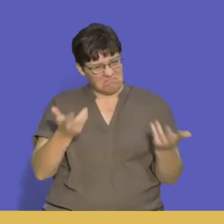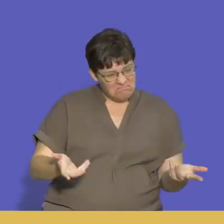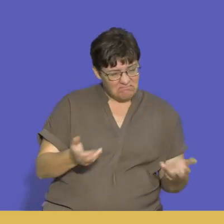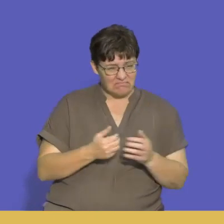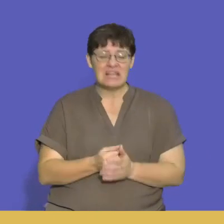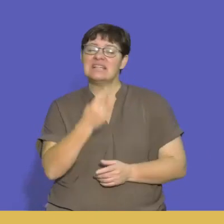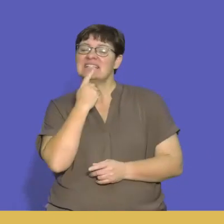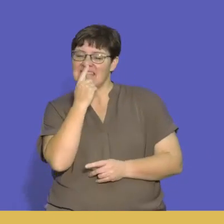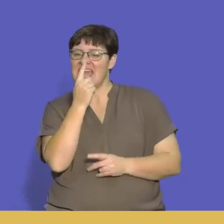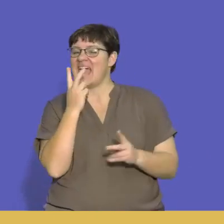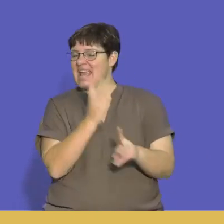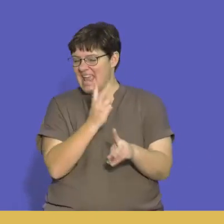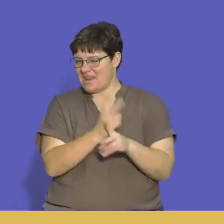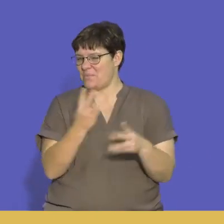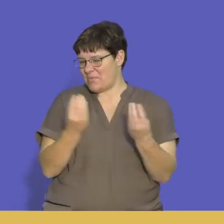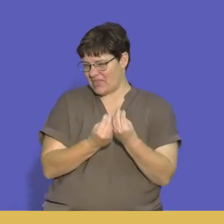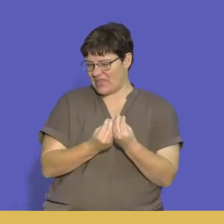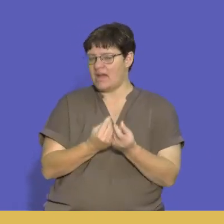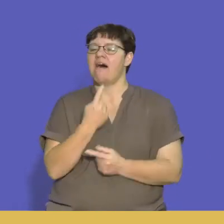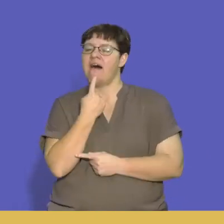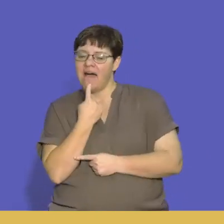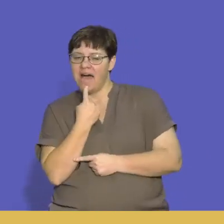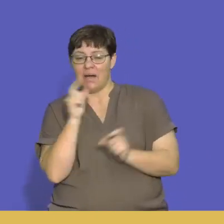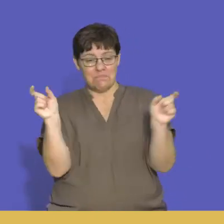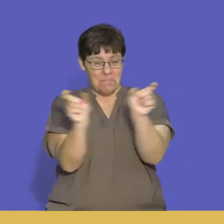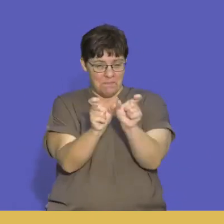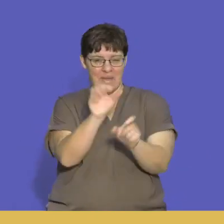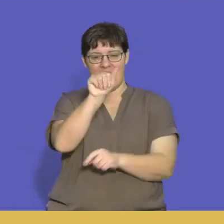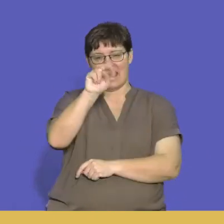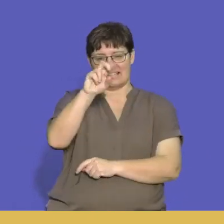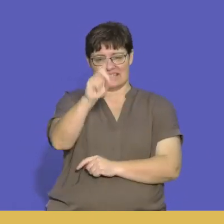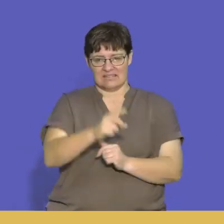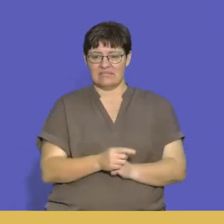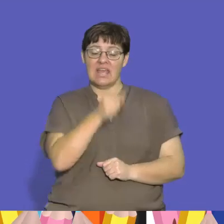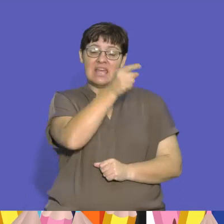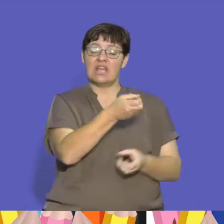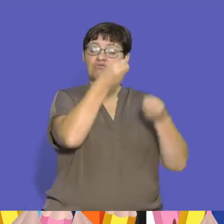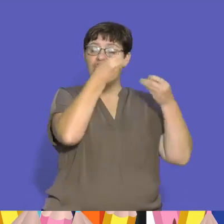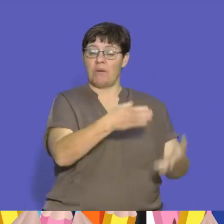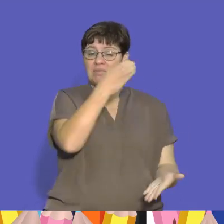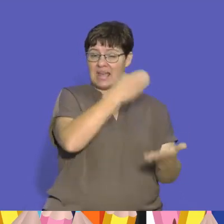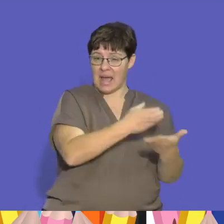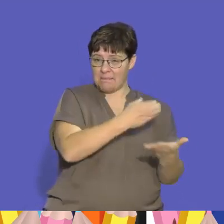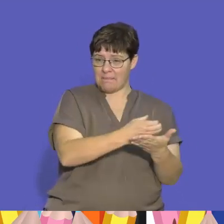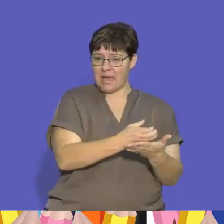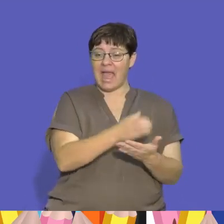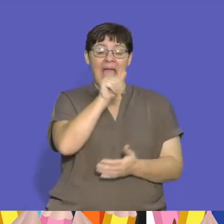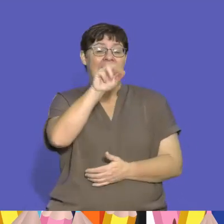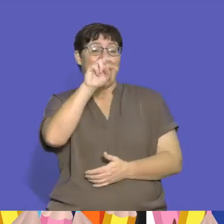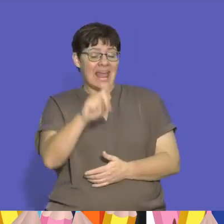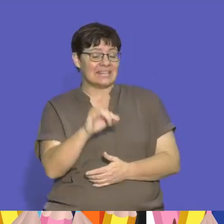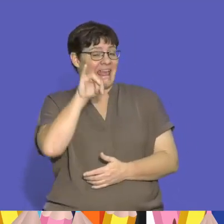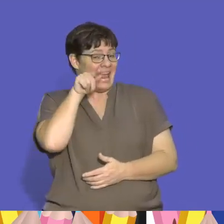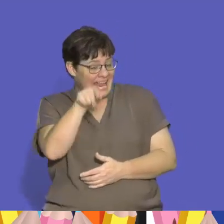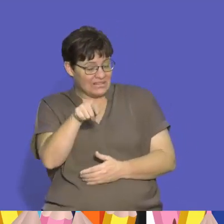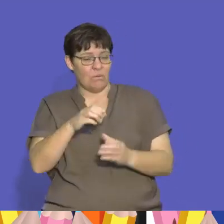sense. Say the sentences with me and join them with the word and. He dropped the cup and it